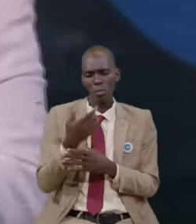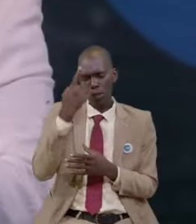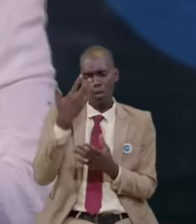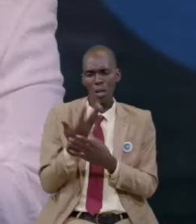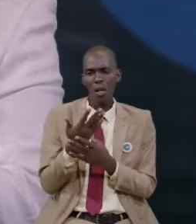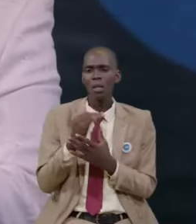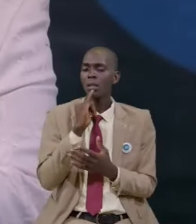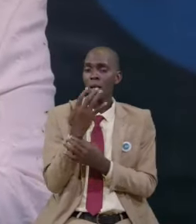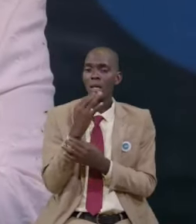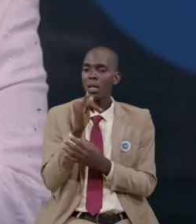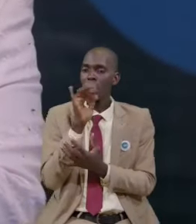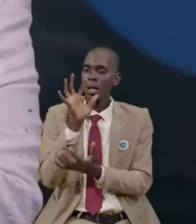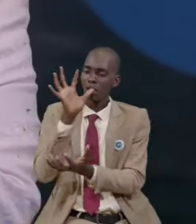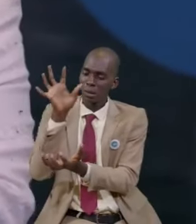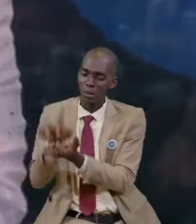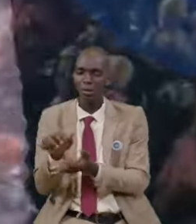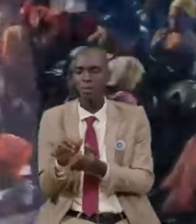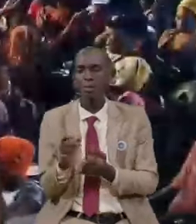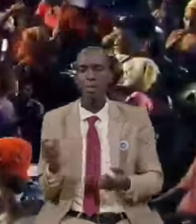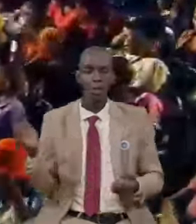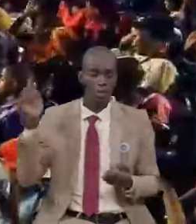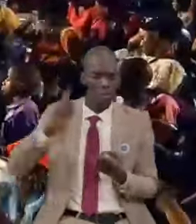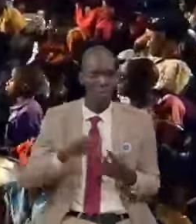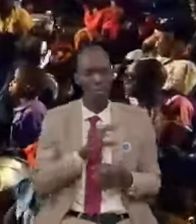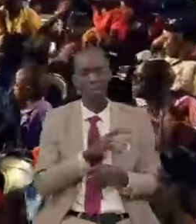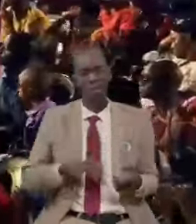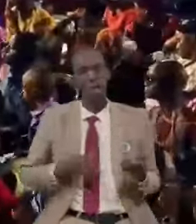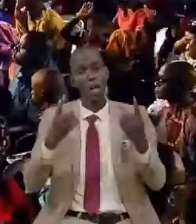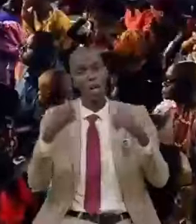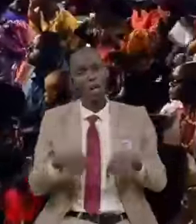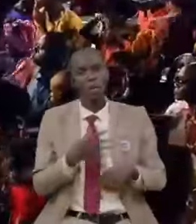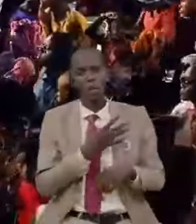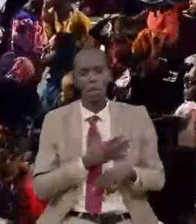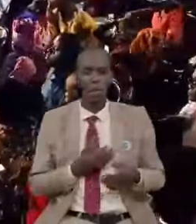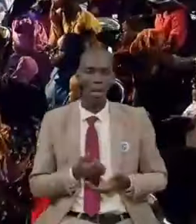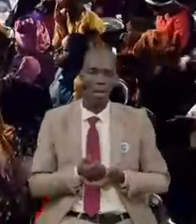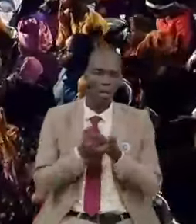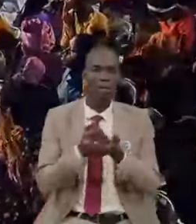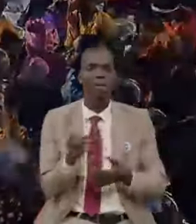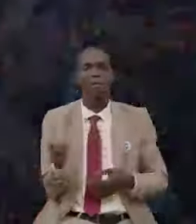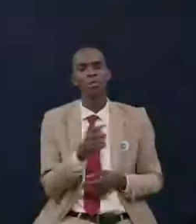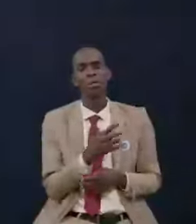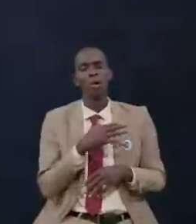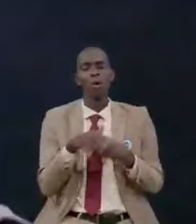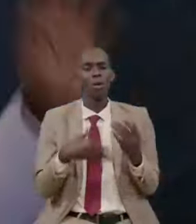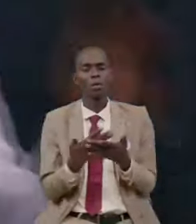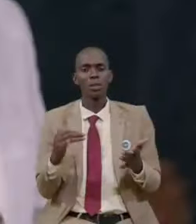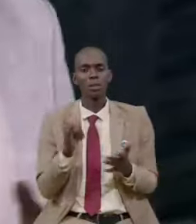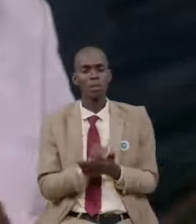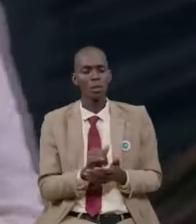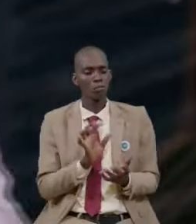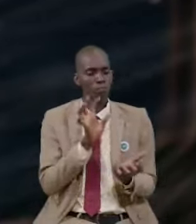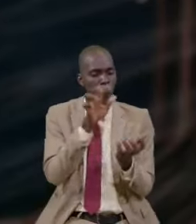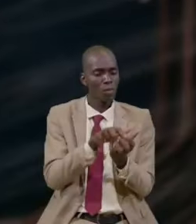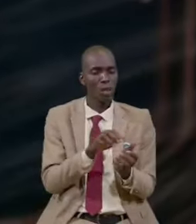Christ comes and he'll enable you. And all those things that ensnared your life, everything will vanish